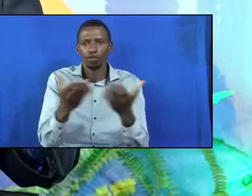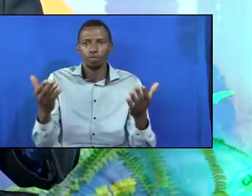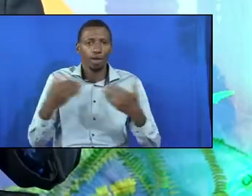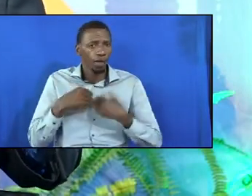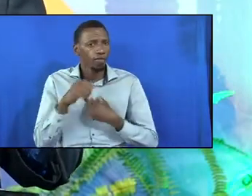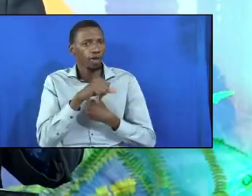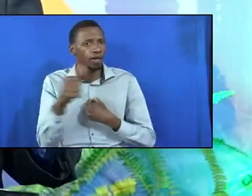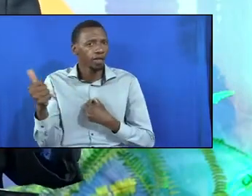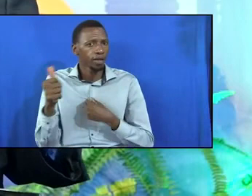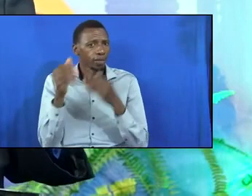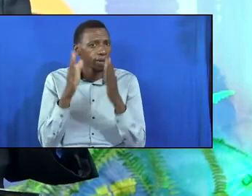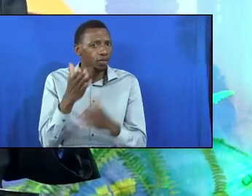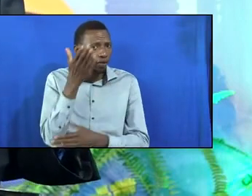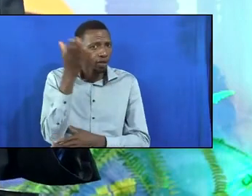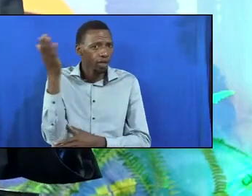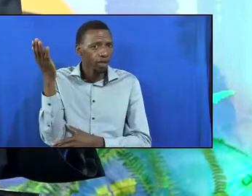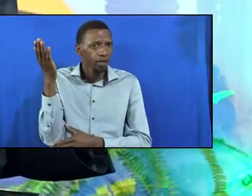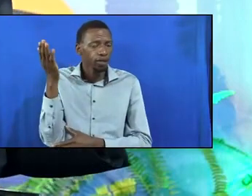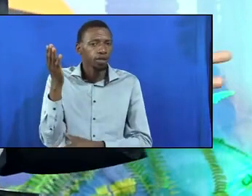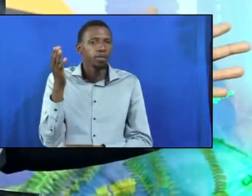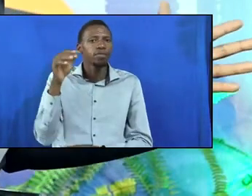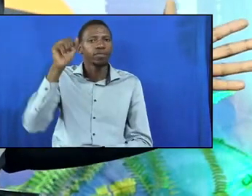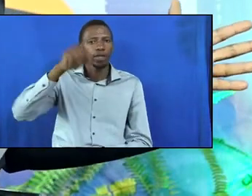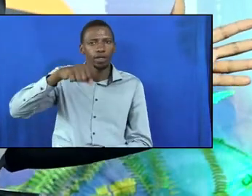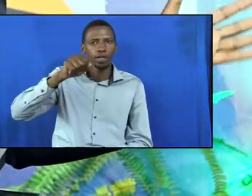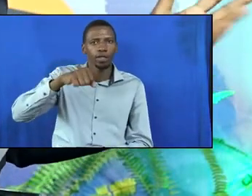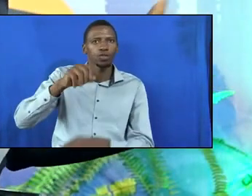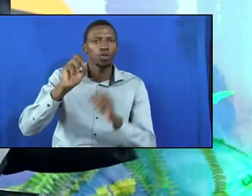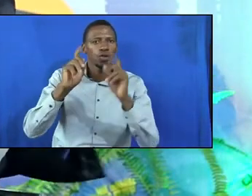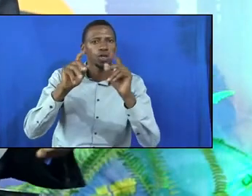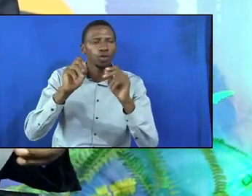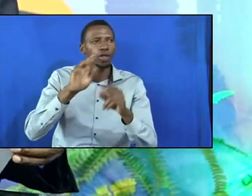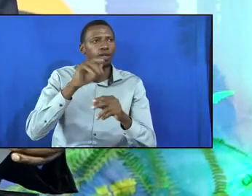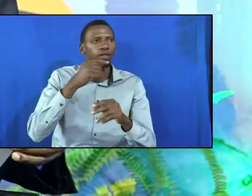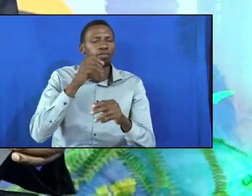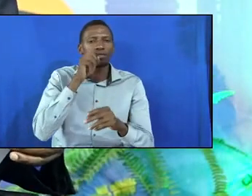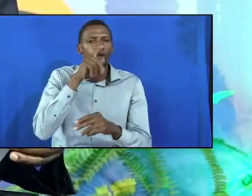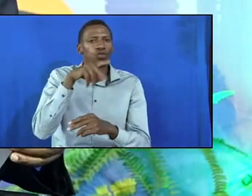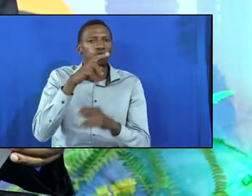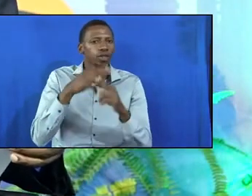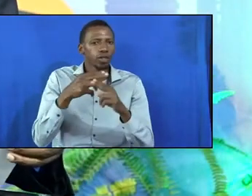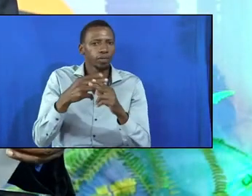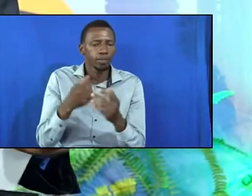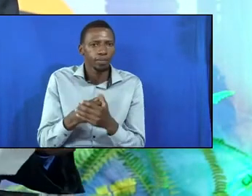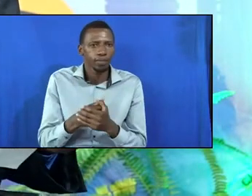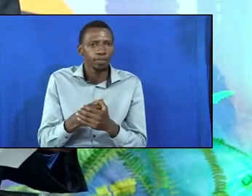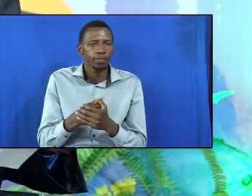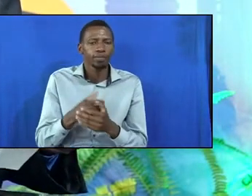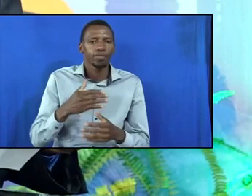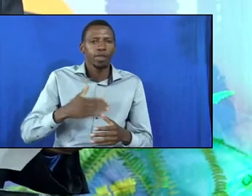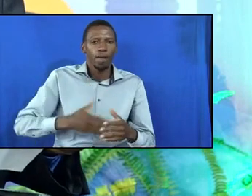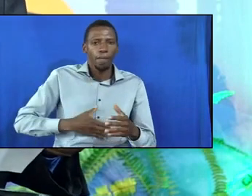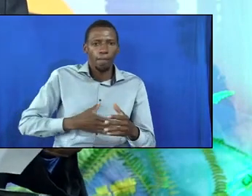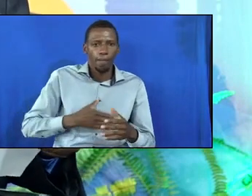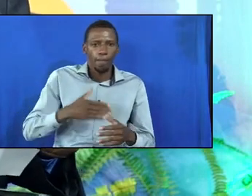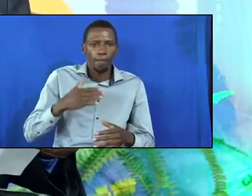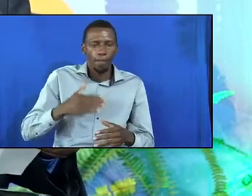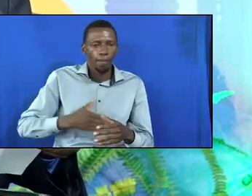Okay, is there anybody else? Yes. Okay. Say the name. Hi. My name is